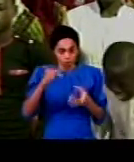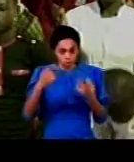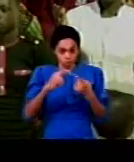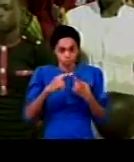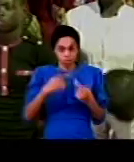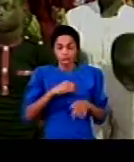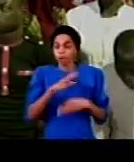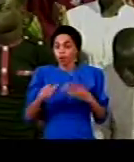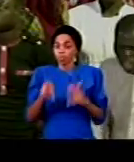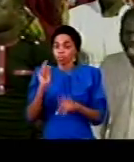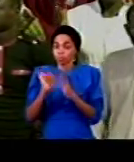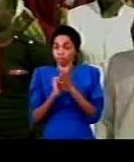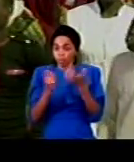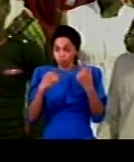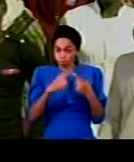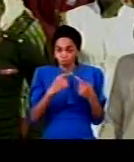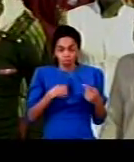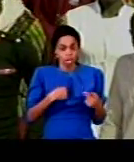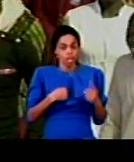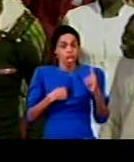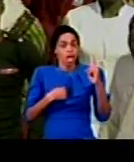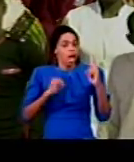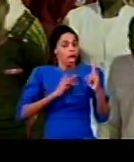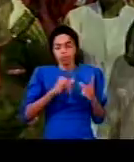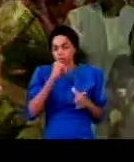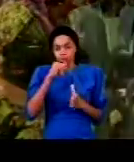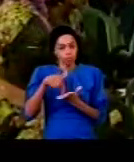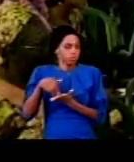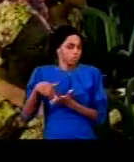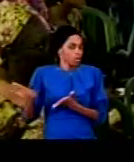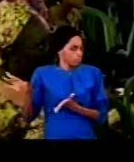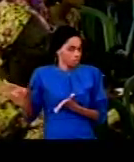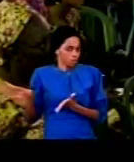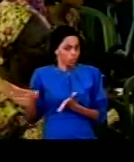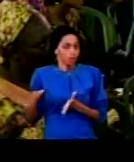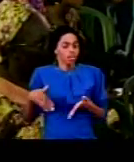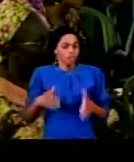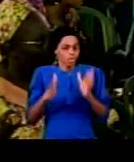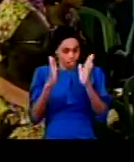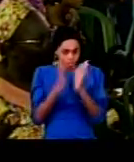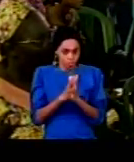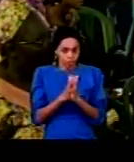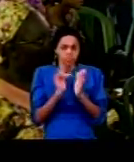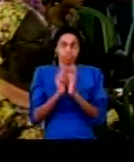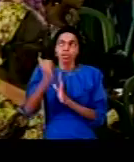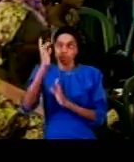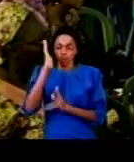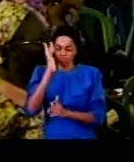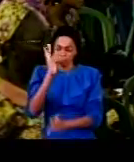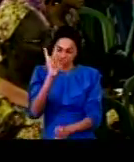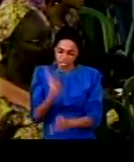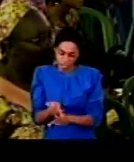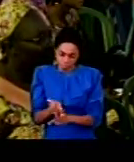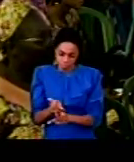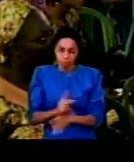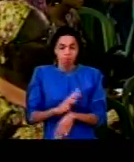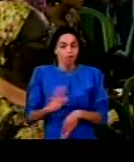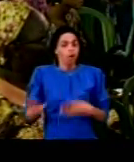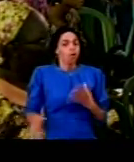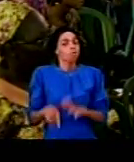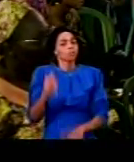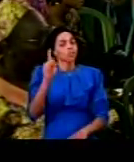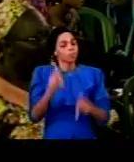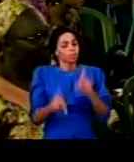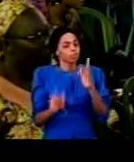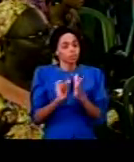the converts will be sustained through follow-up, through the teachings of the word that are going to be given, and through